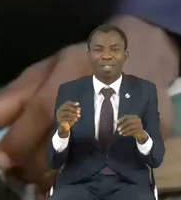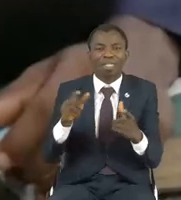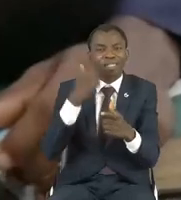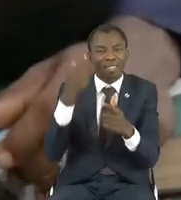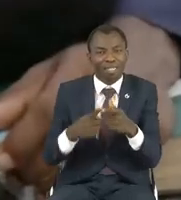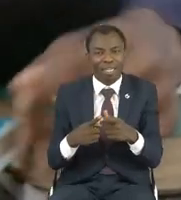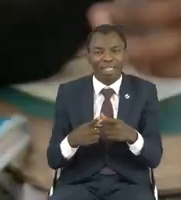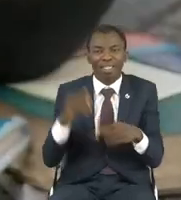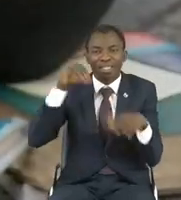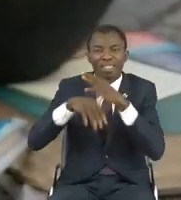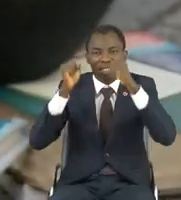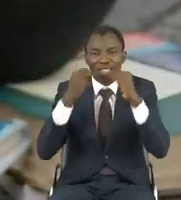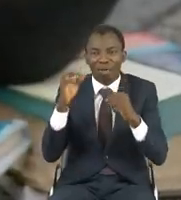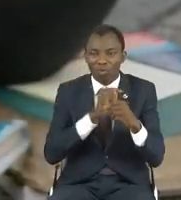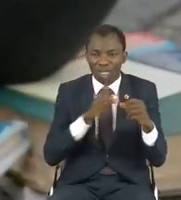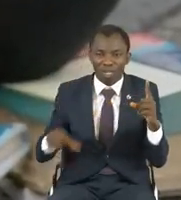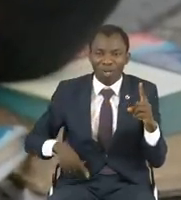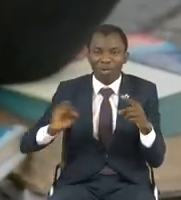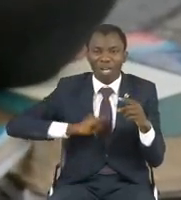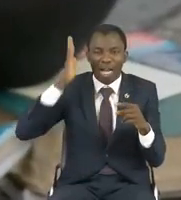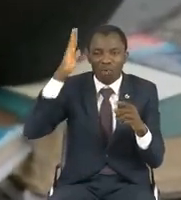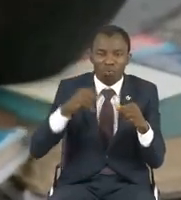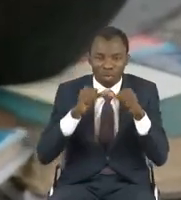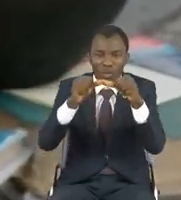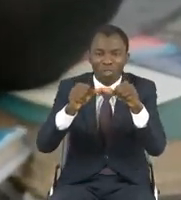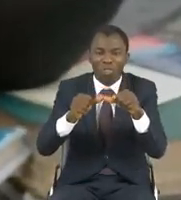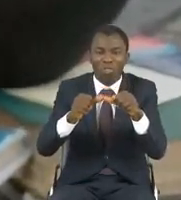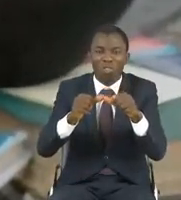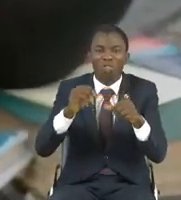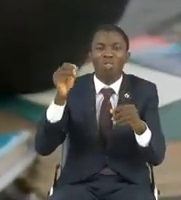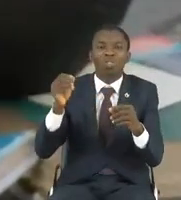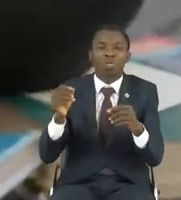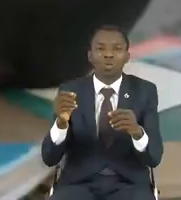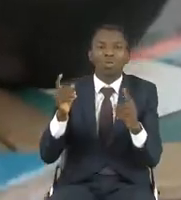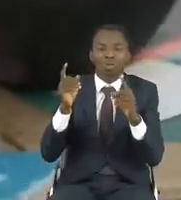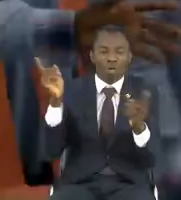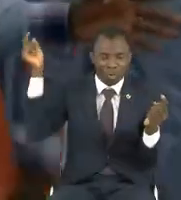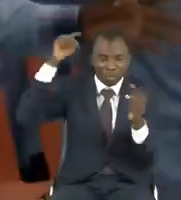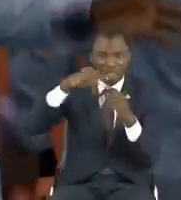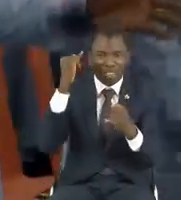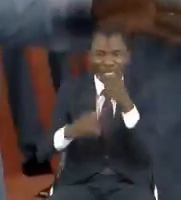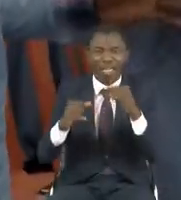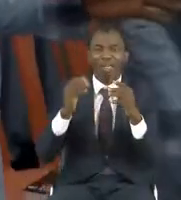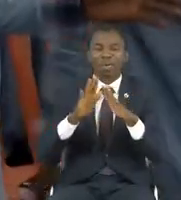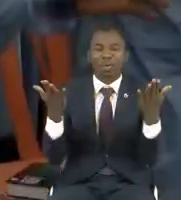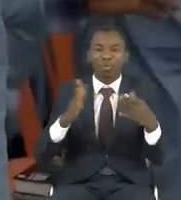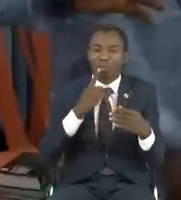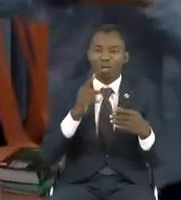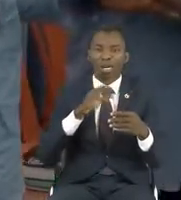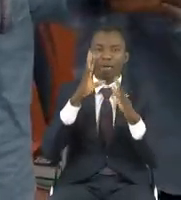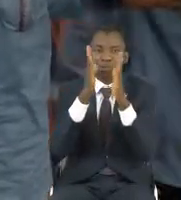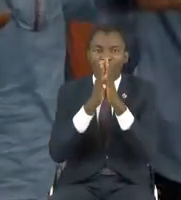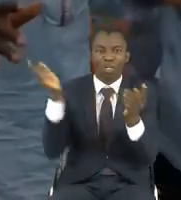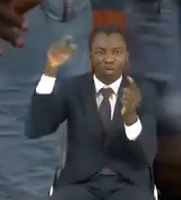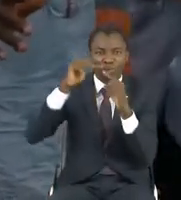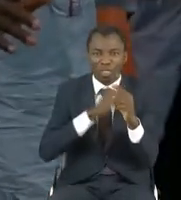the strength of the Lord, I will continue to live. Open your mouth and talk to the Lord in prayer. Open